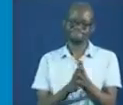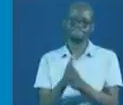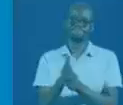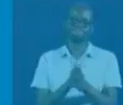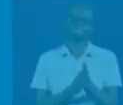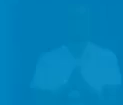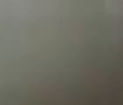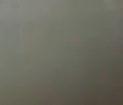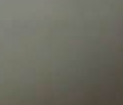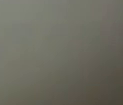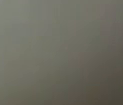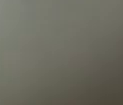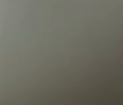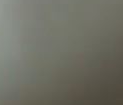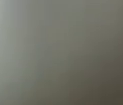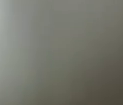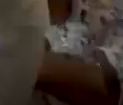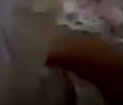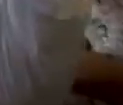properly.